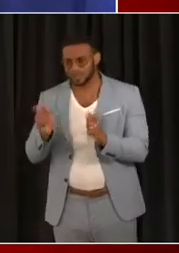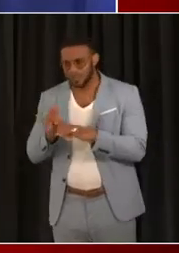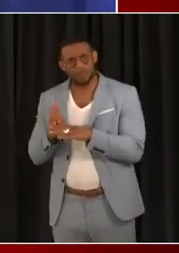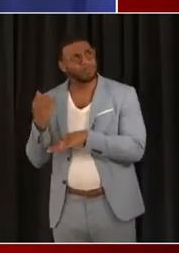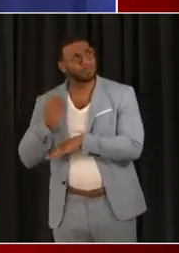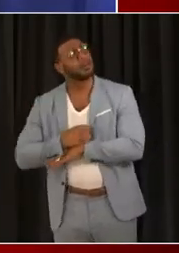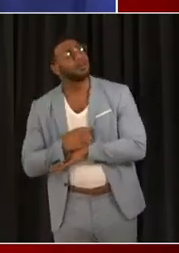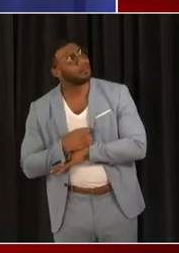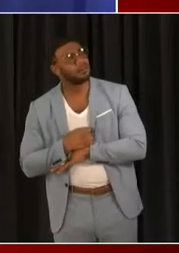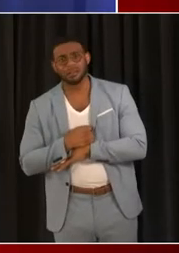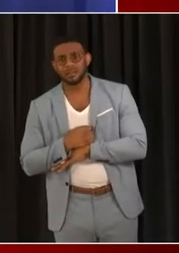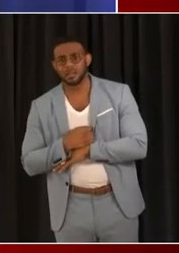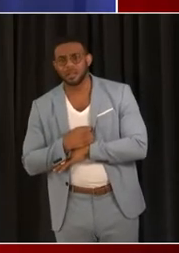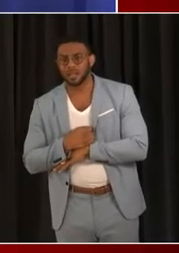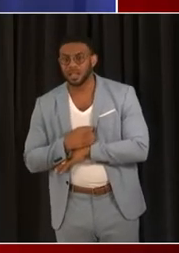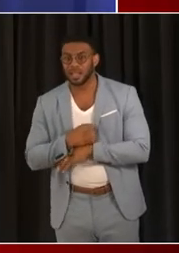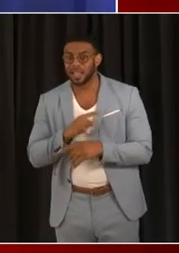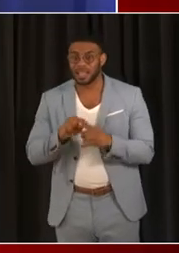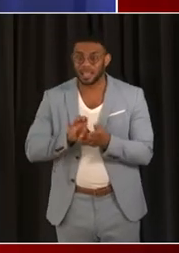begins to erode at the cultural